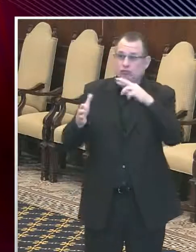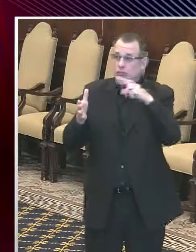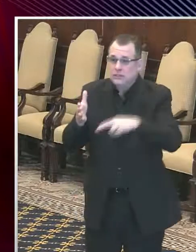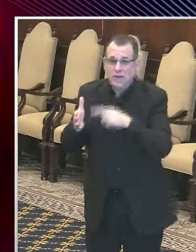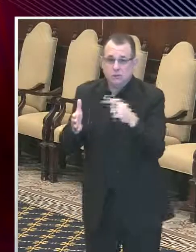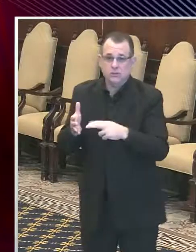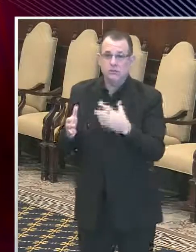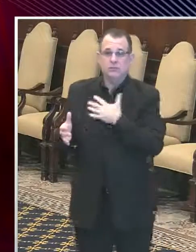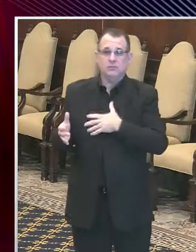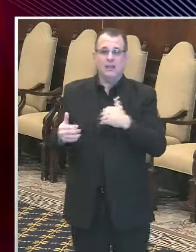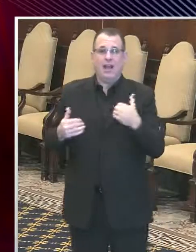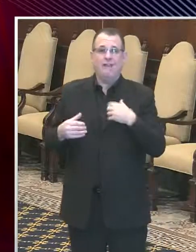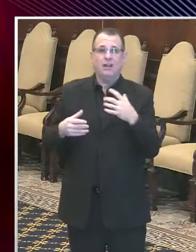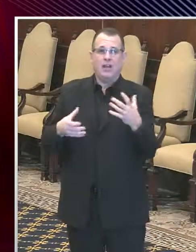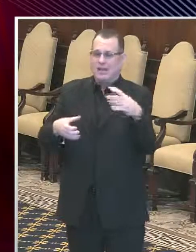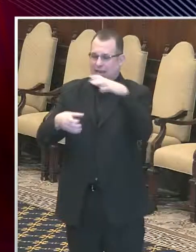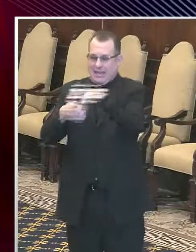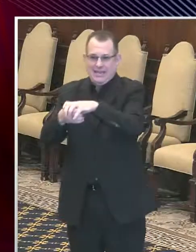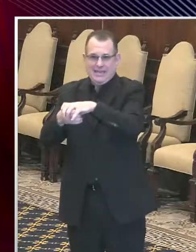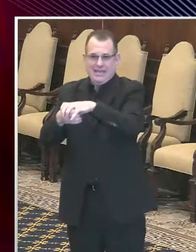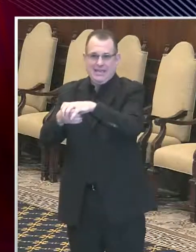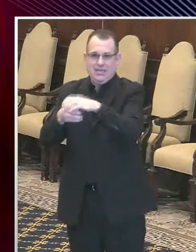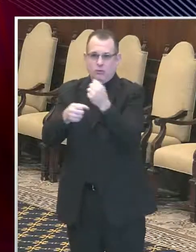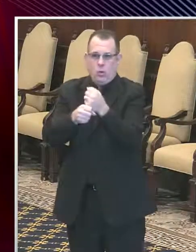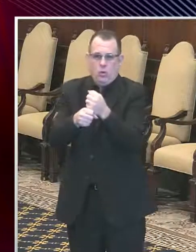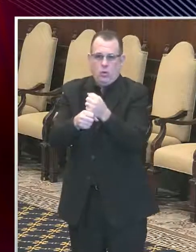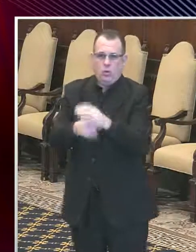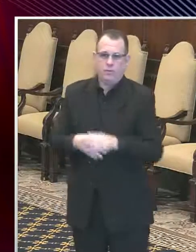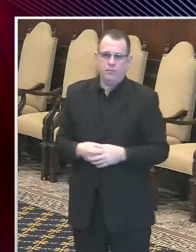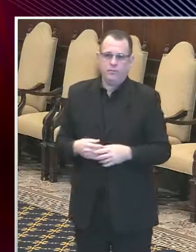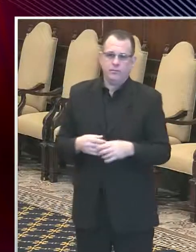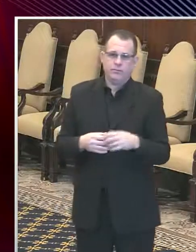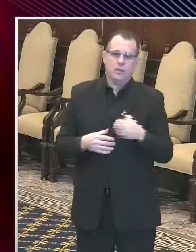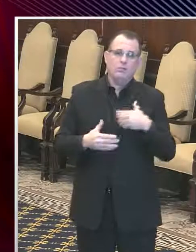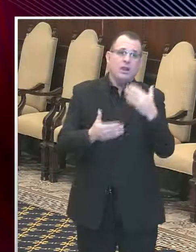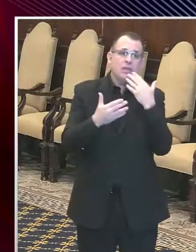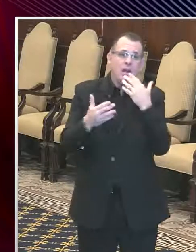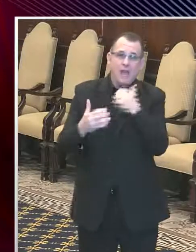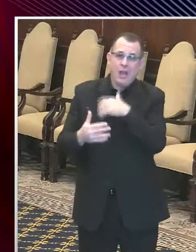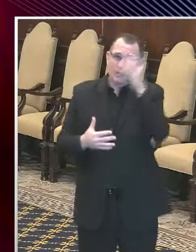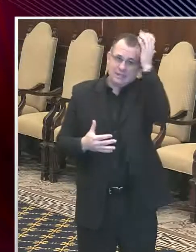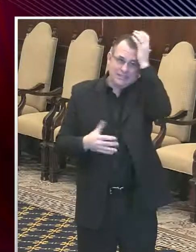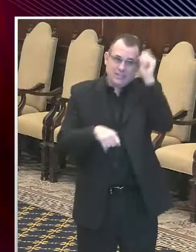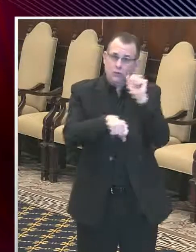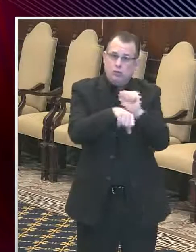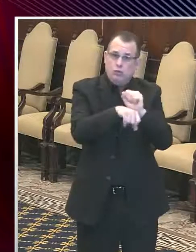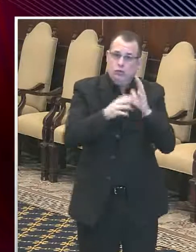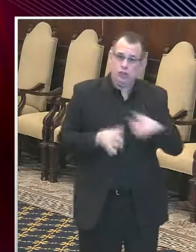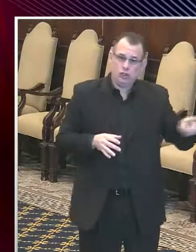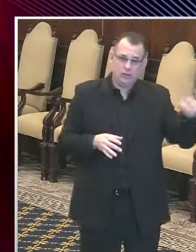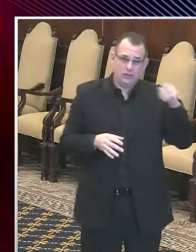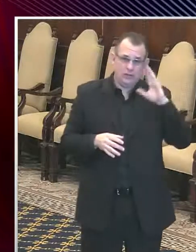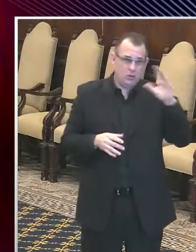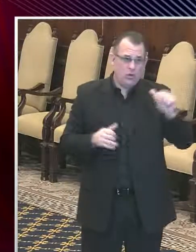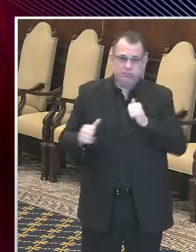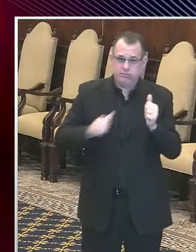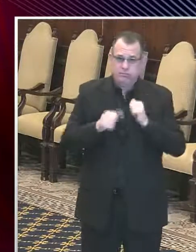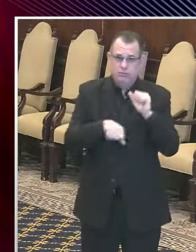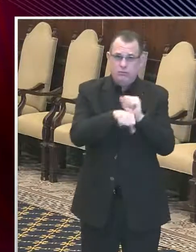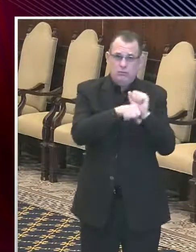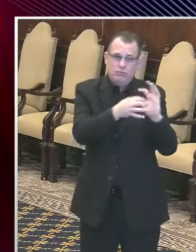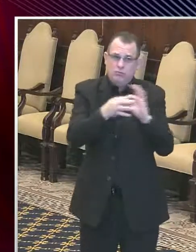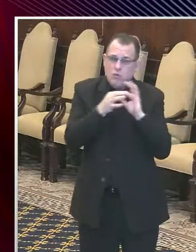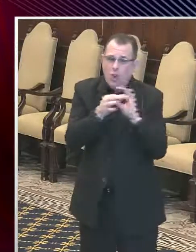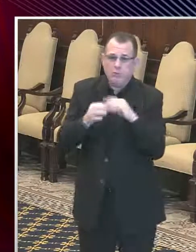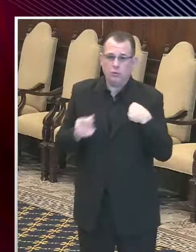sure bags are tied tightly. I want to thank our sanitation workers and thank our residents for their cooperation as we work to keep our neighborhoods